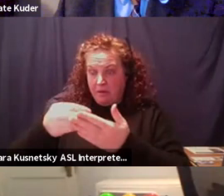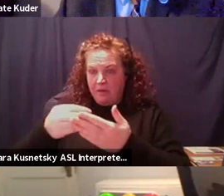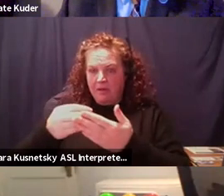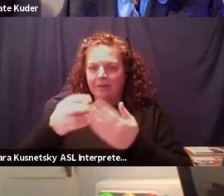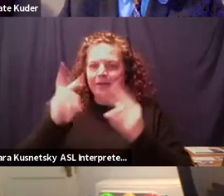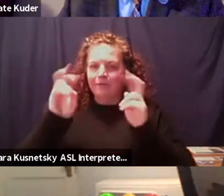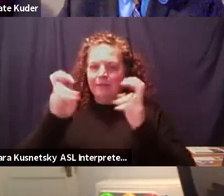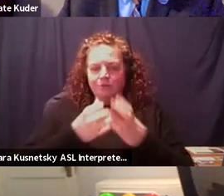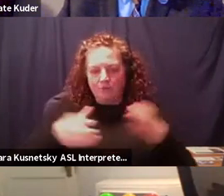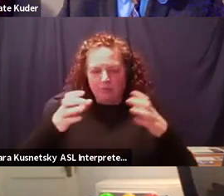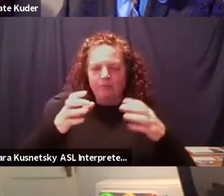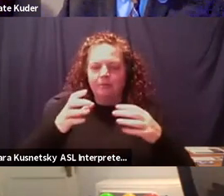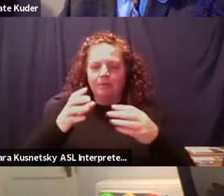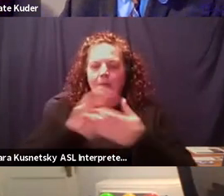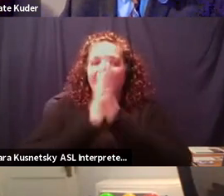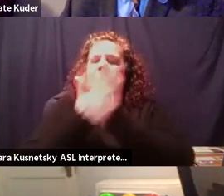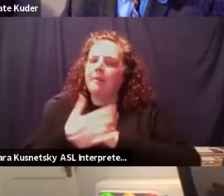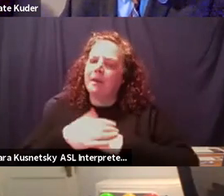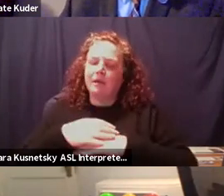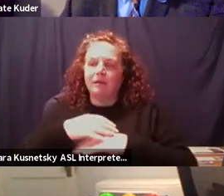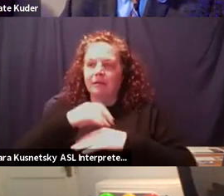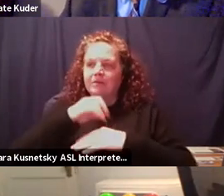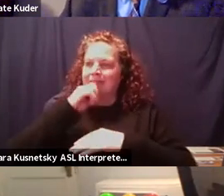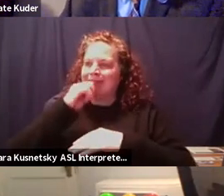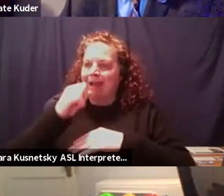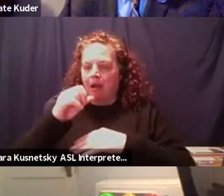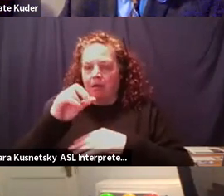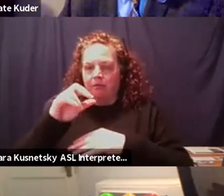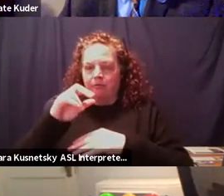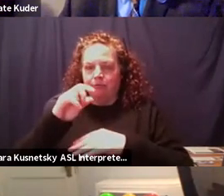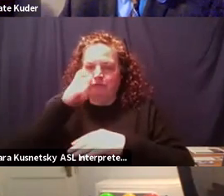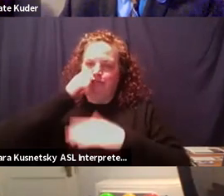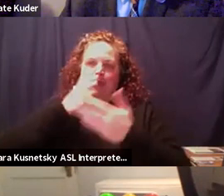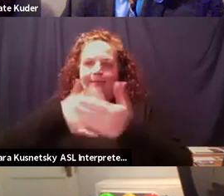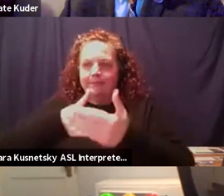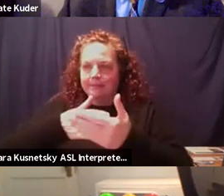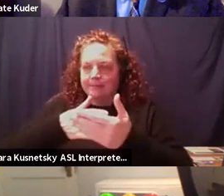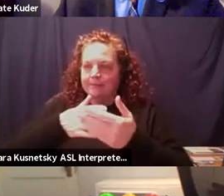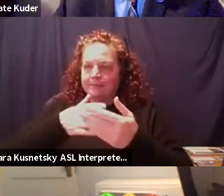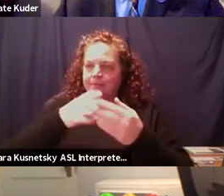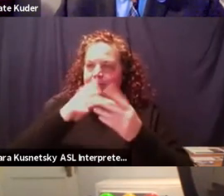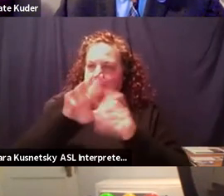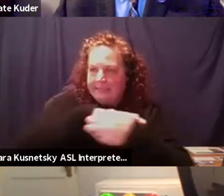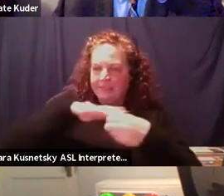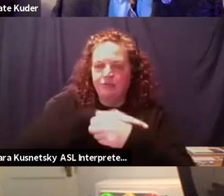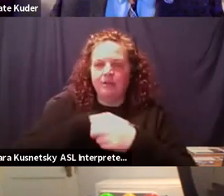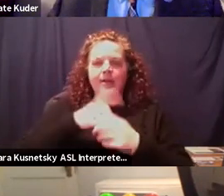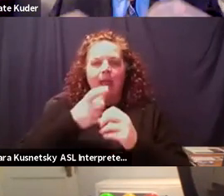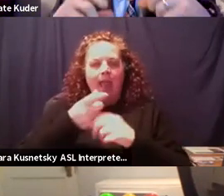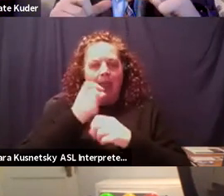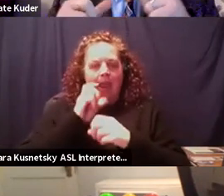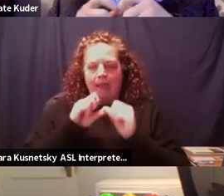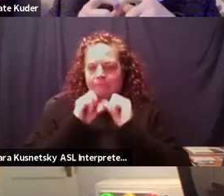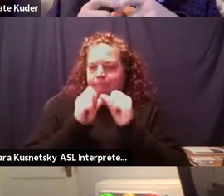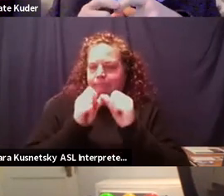around becoming an anti-racist district and thinking about cultural and linguistically sustaining practices. Part of when